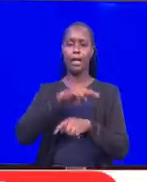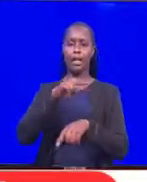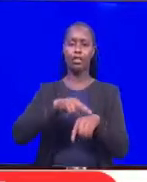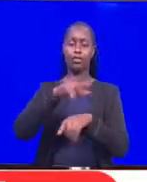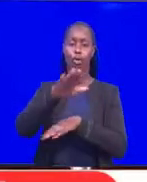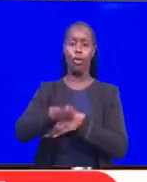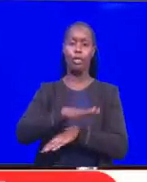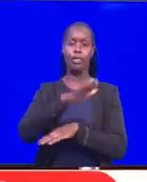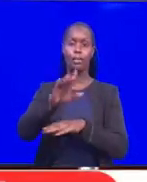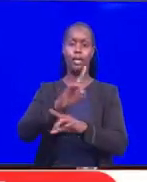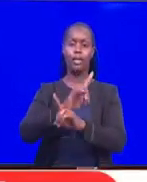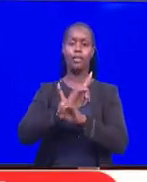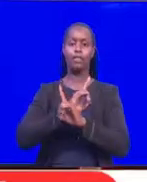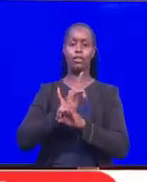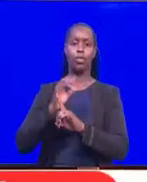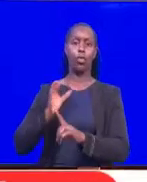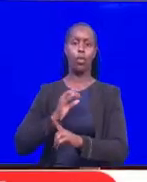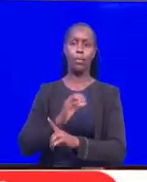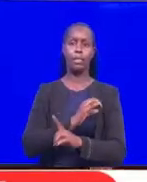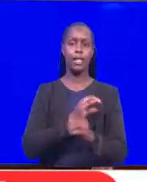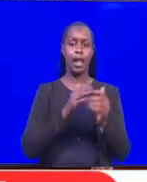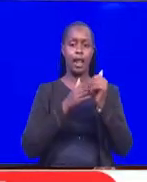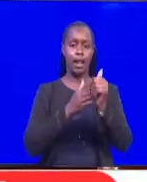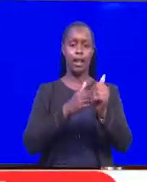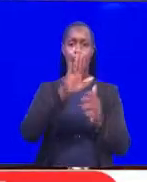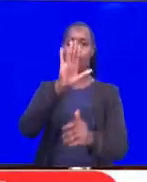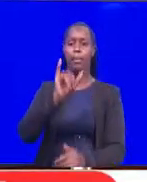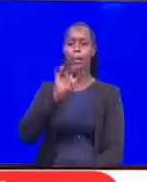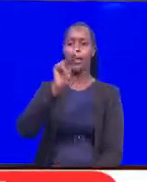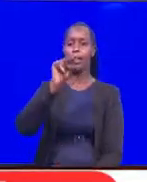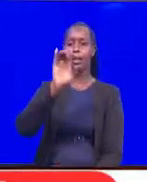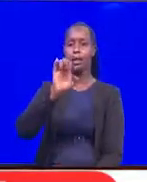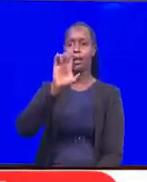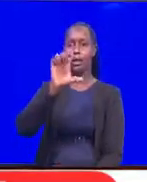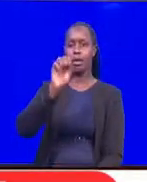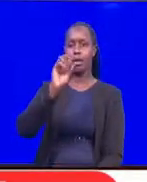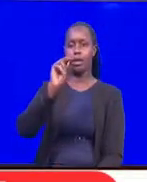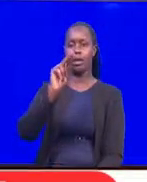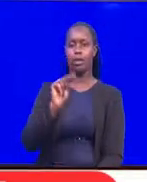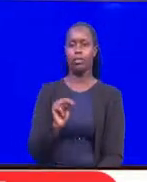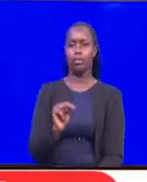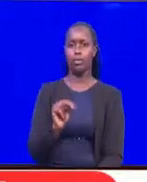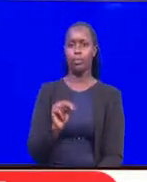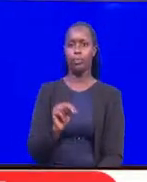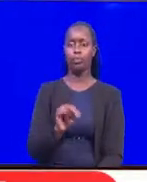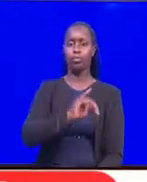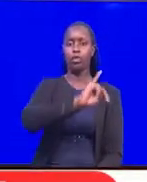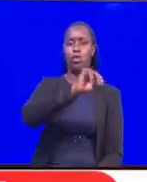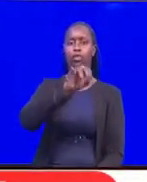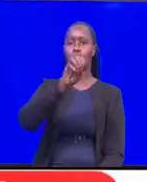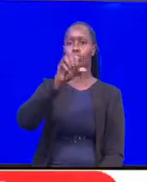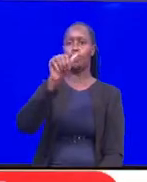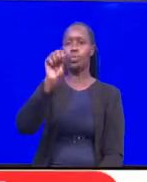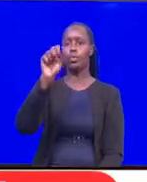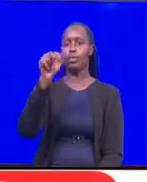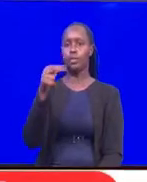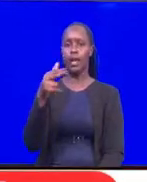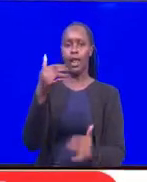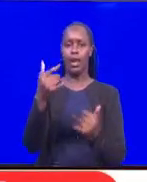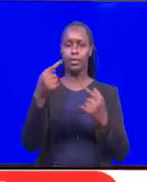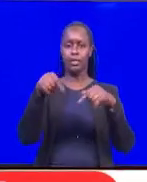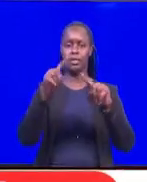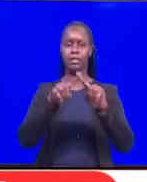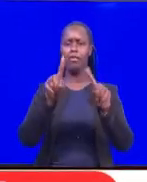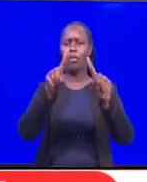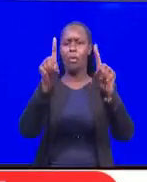chaired by Belgut MP Nelson Koech. Josh Mangi found himself in the hot seat